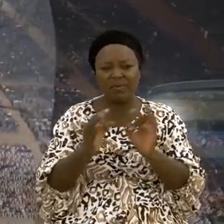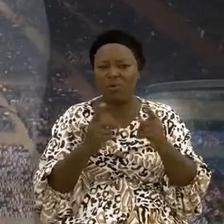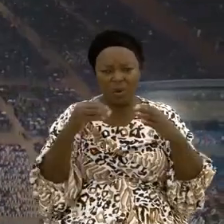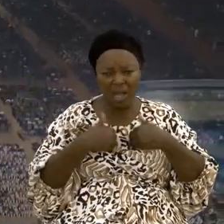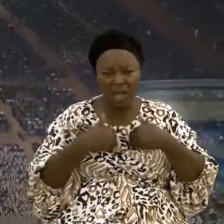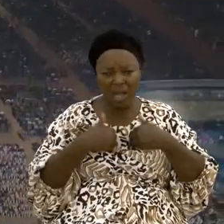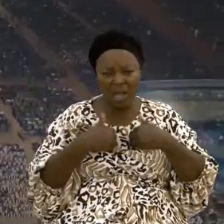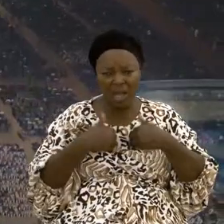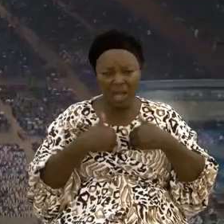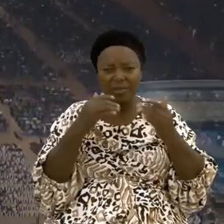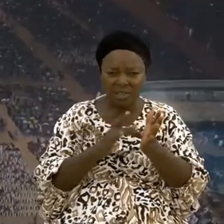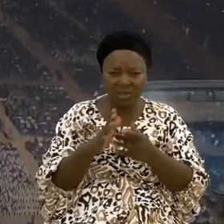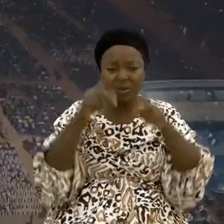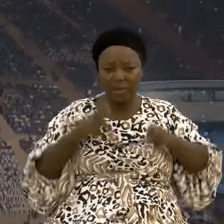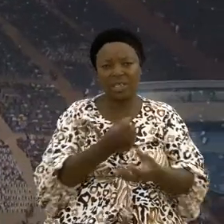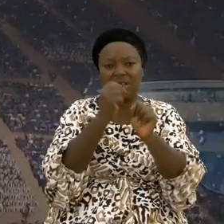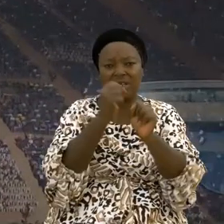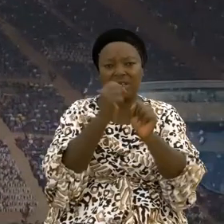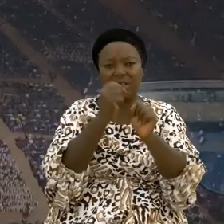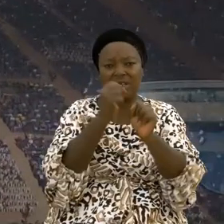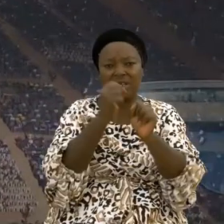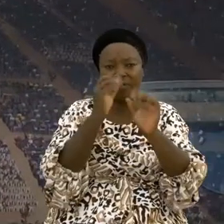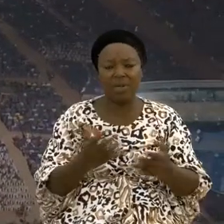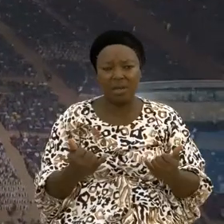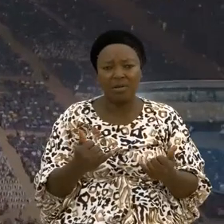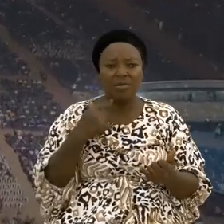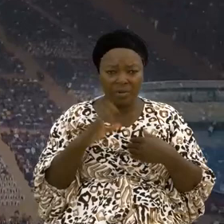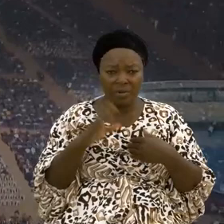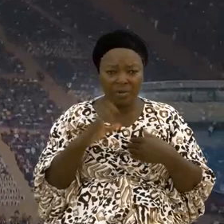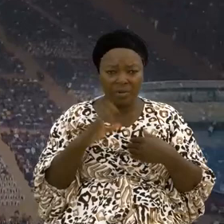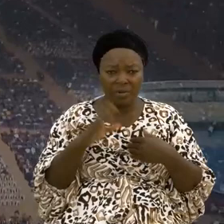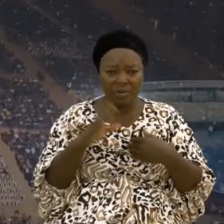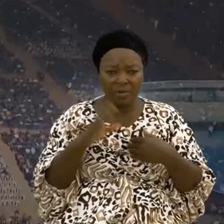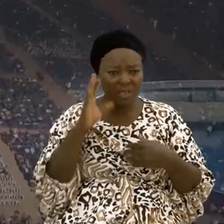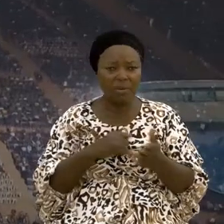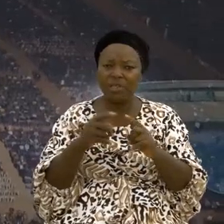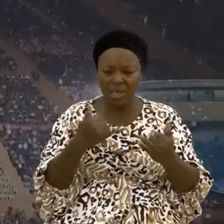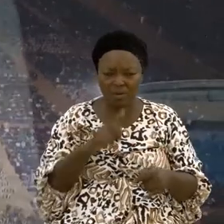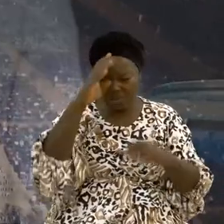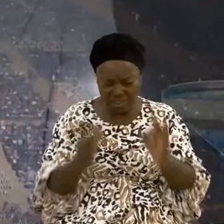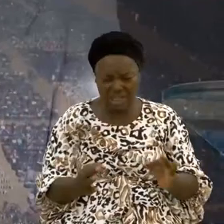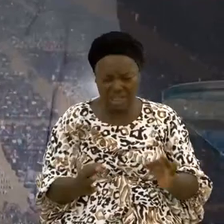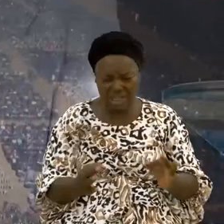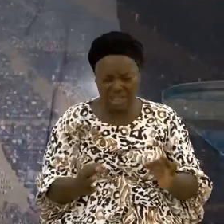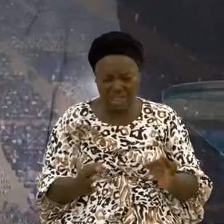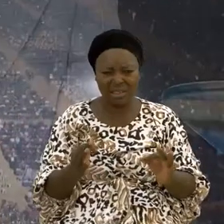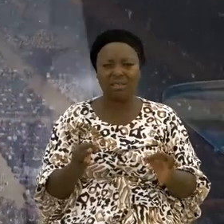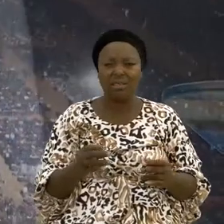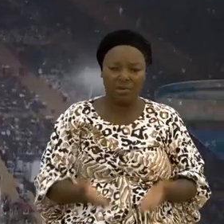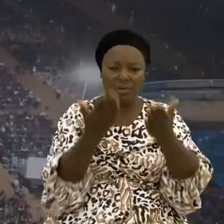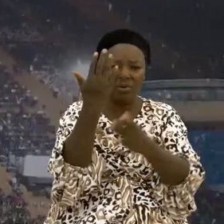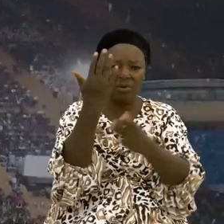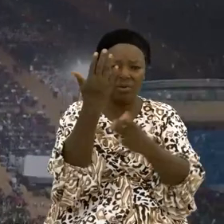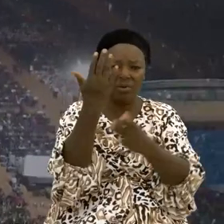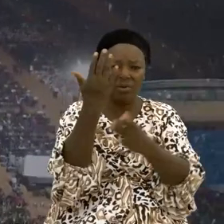your personal Savior now, you've been hearing every night, but now you're making up your mind, raise up your hand where you